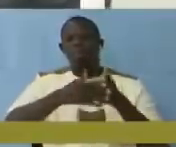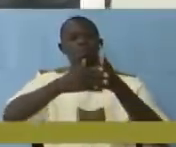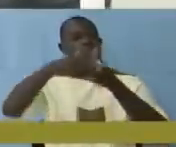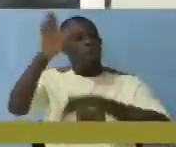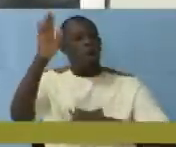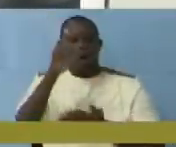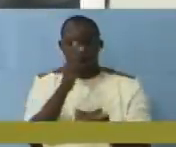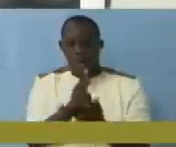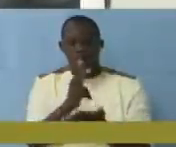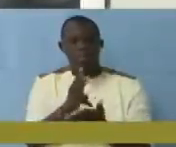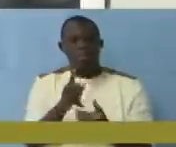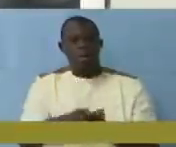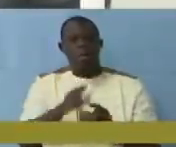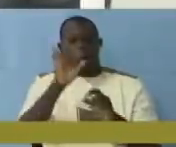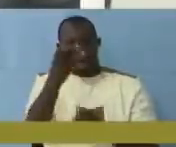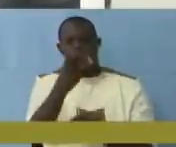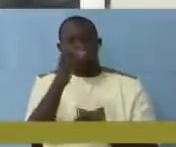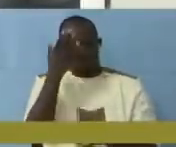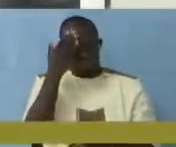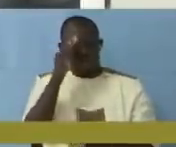able to know that this was the case.